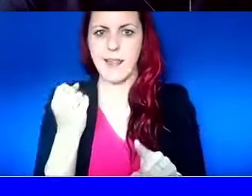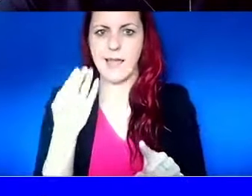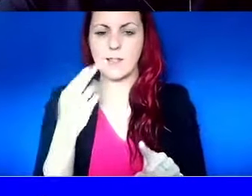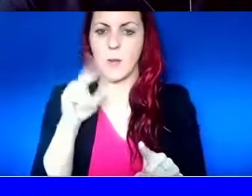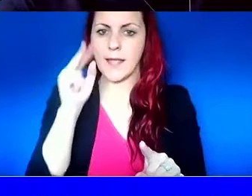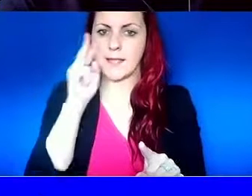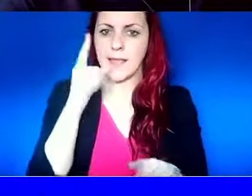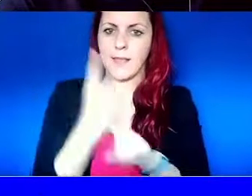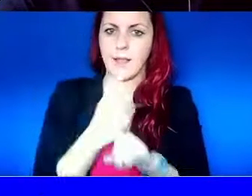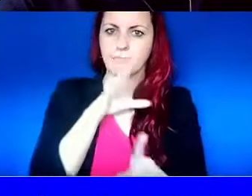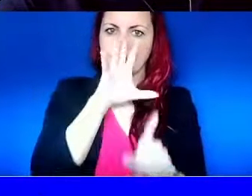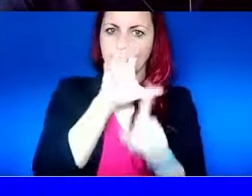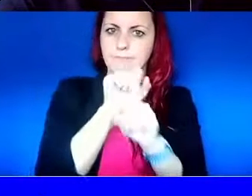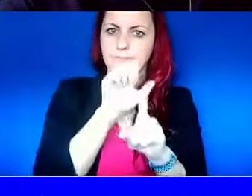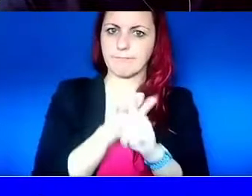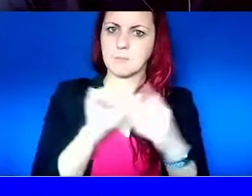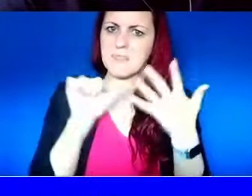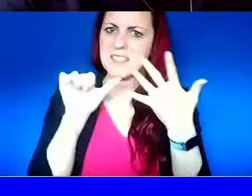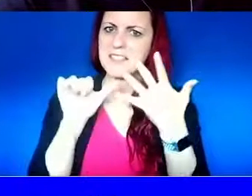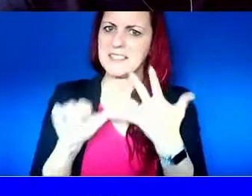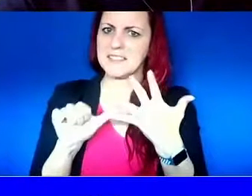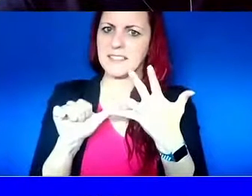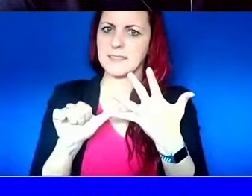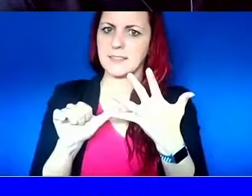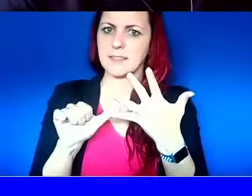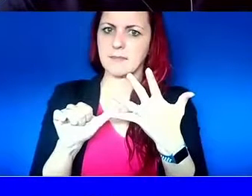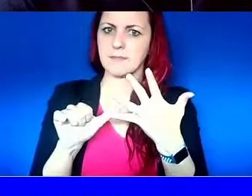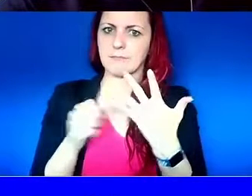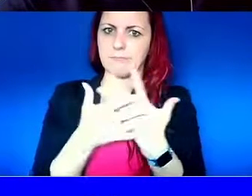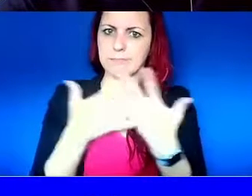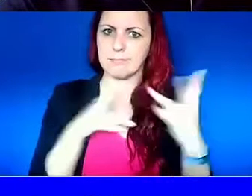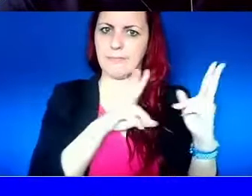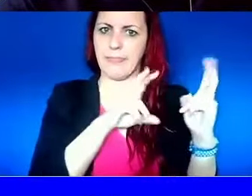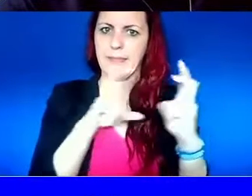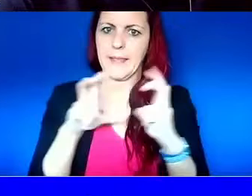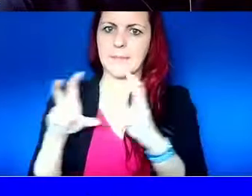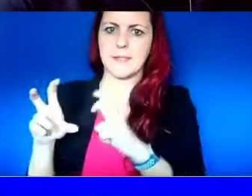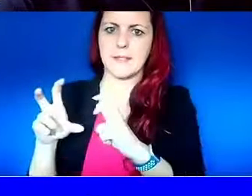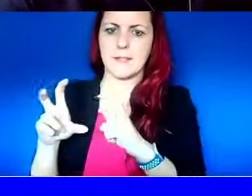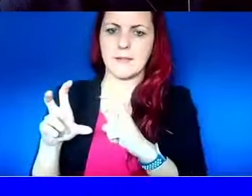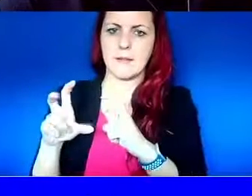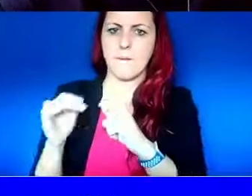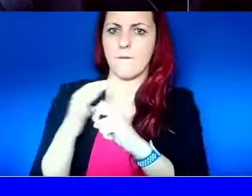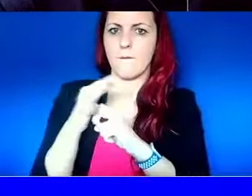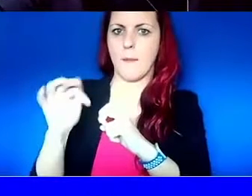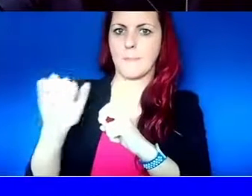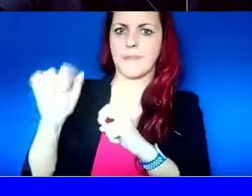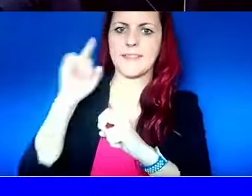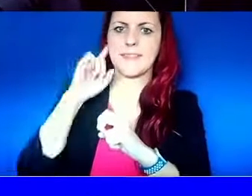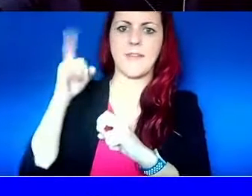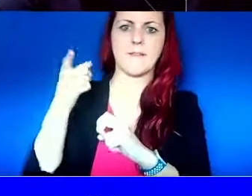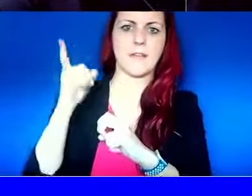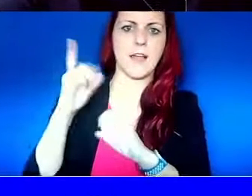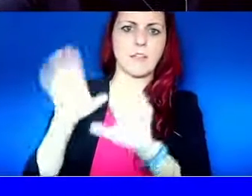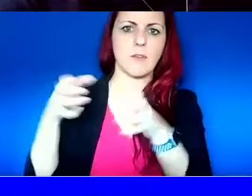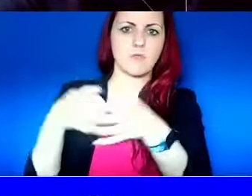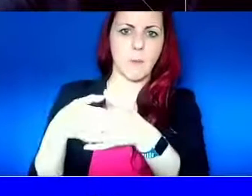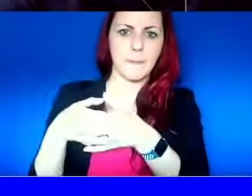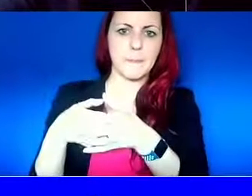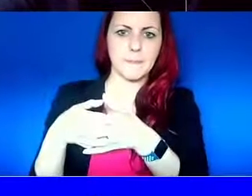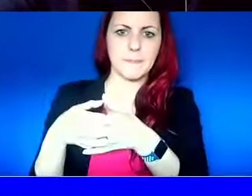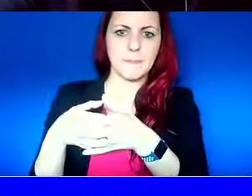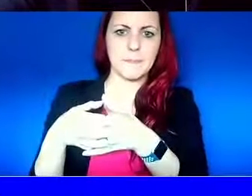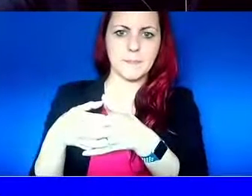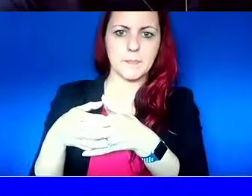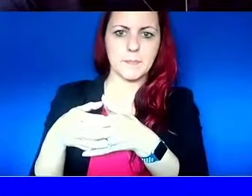identified six key themes alongside our deaf advisory group. So these were the themes that they pulled out